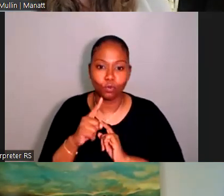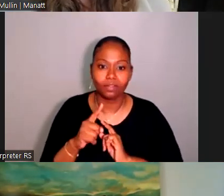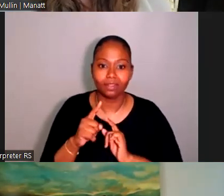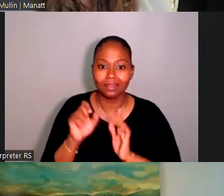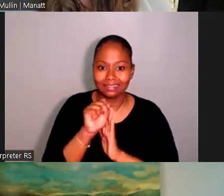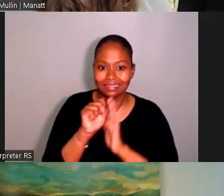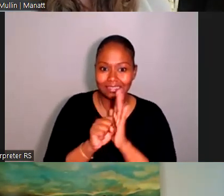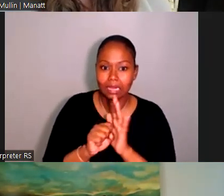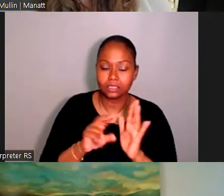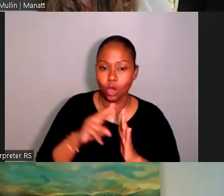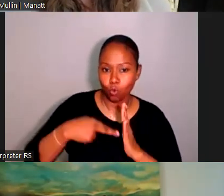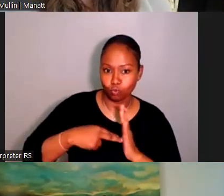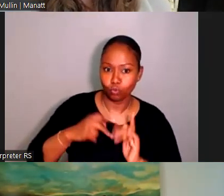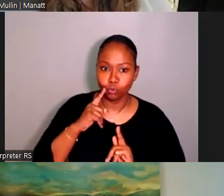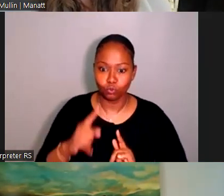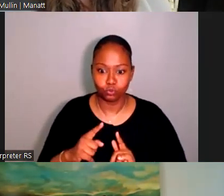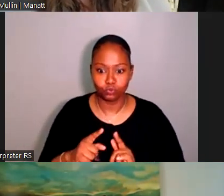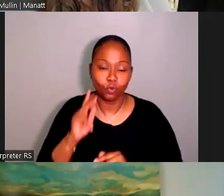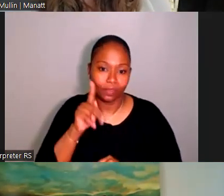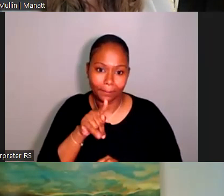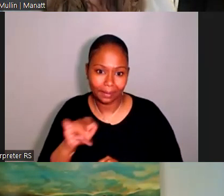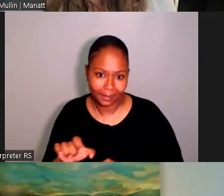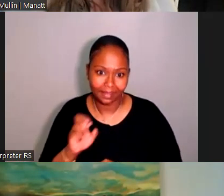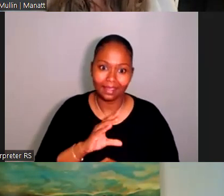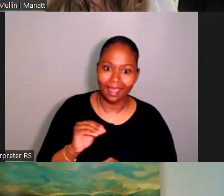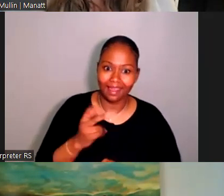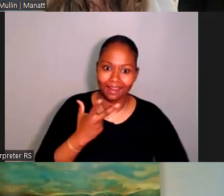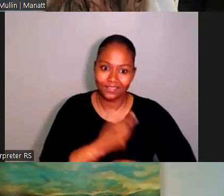with kind of the PPE vaccination kinds of